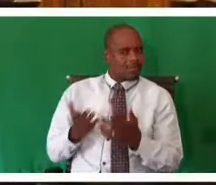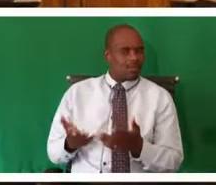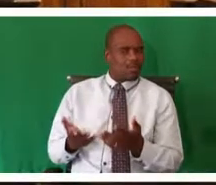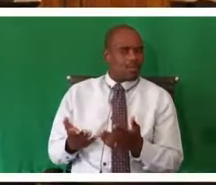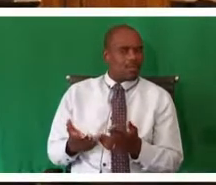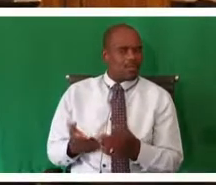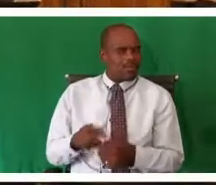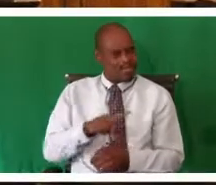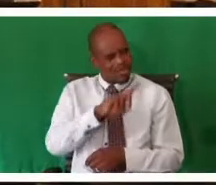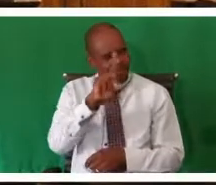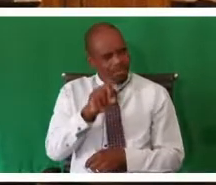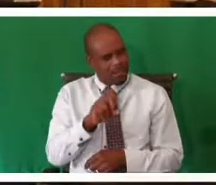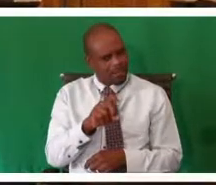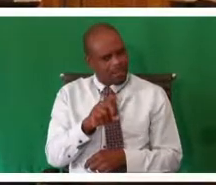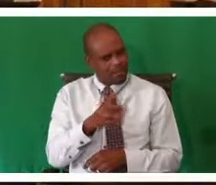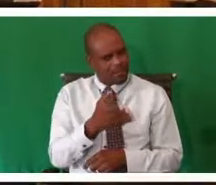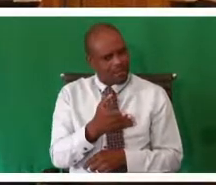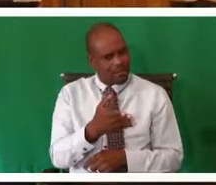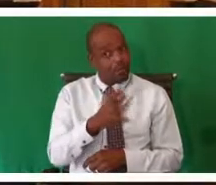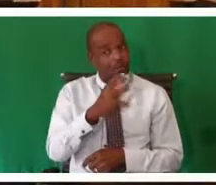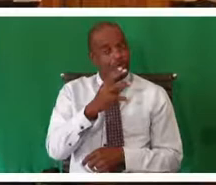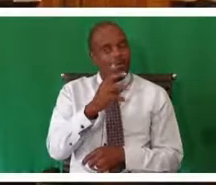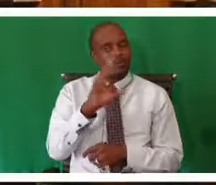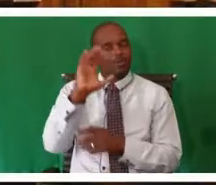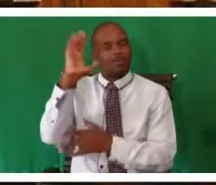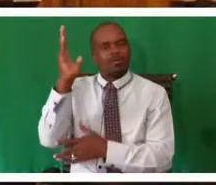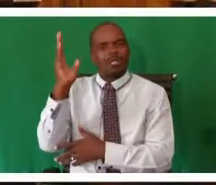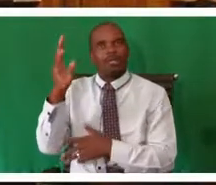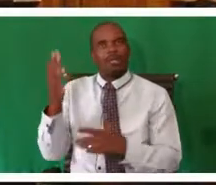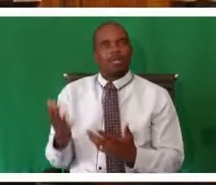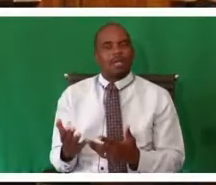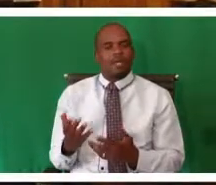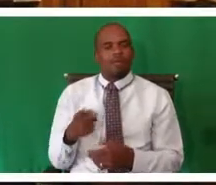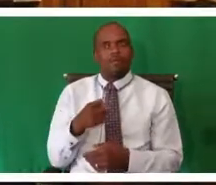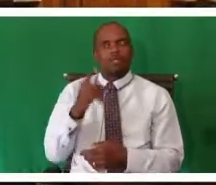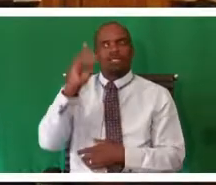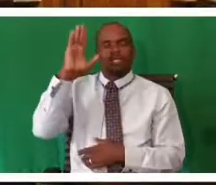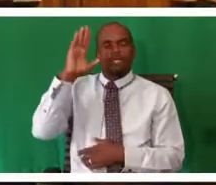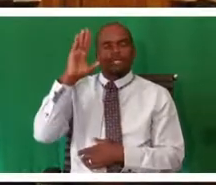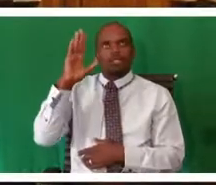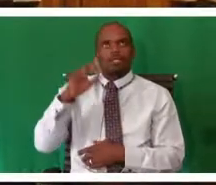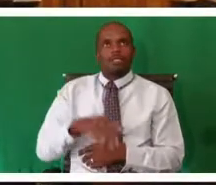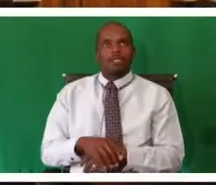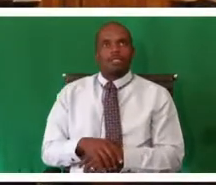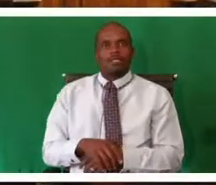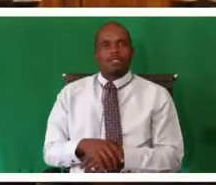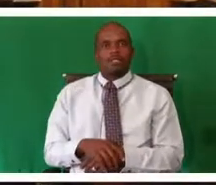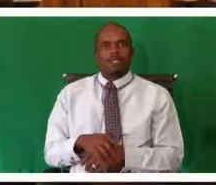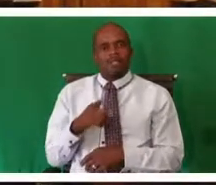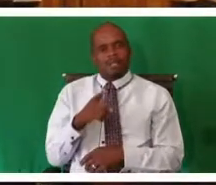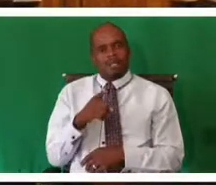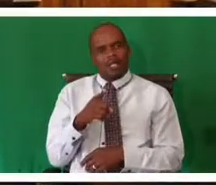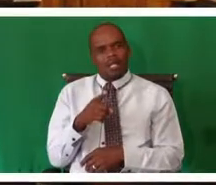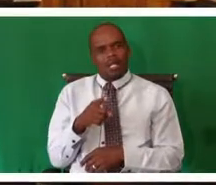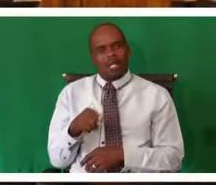I've got a question for the Speaker. It was raised at the media